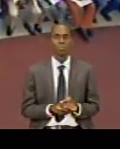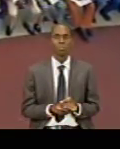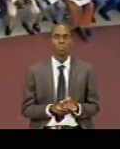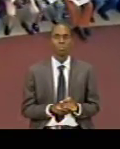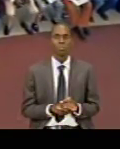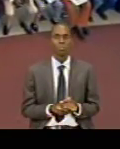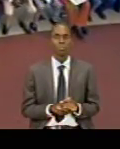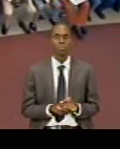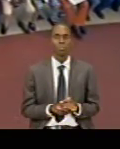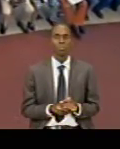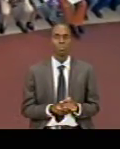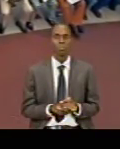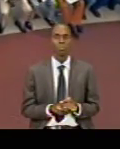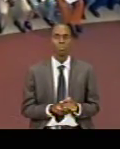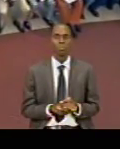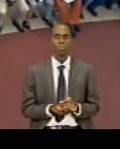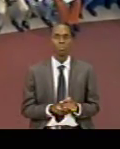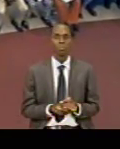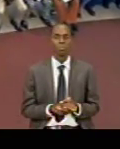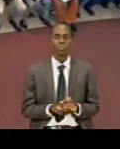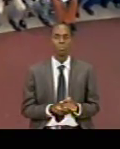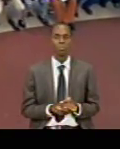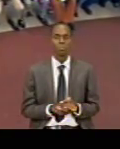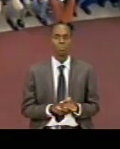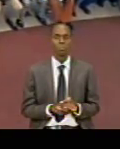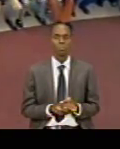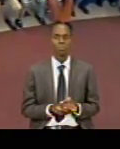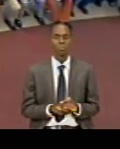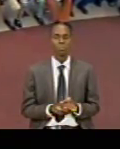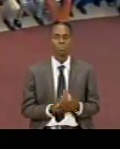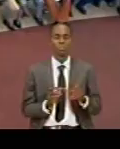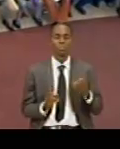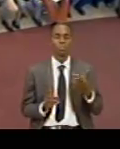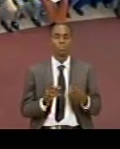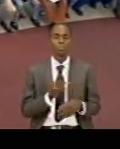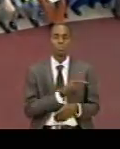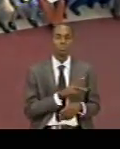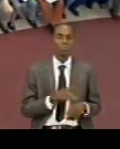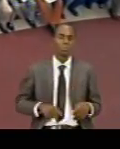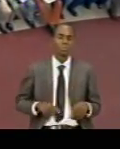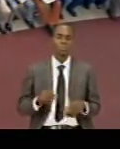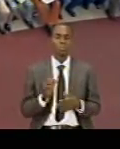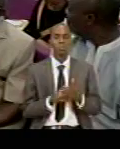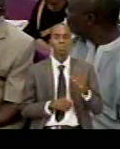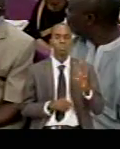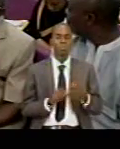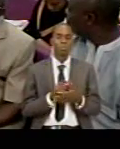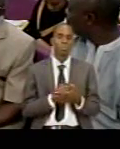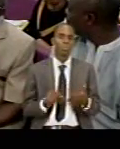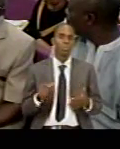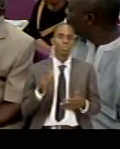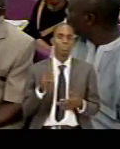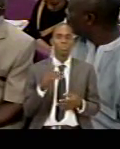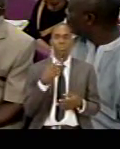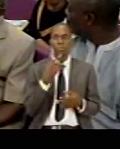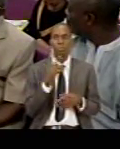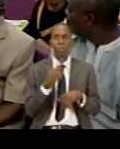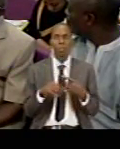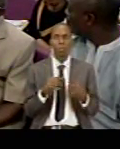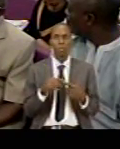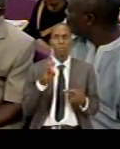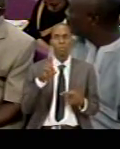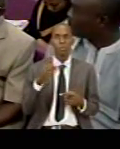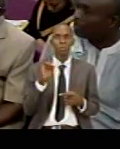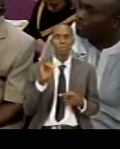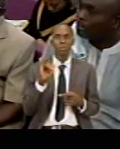Scriptural proofs. Thank you, my brother. 2 Kings chapter 2 verse 24 cites about Elijah.